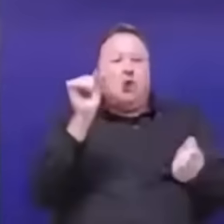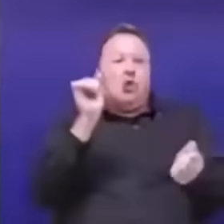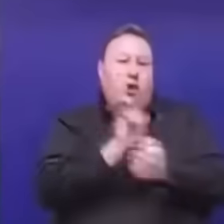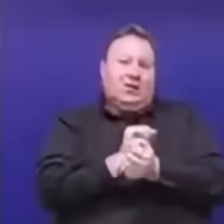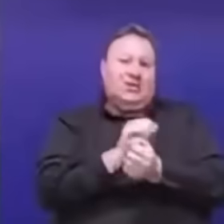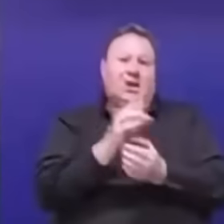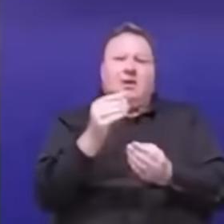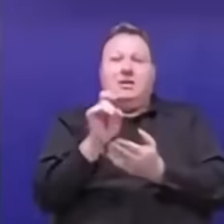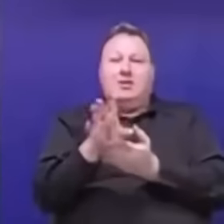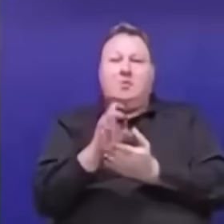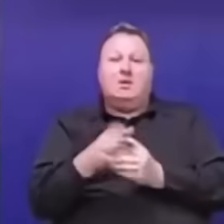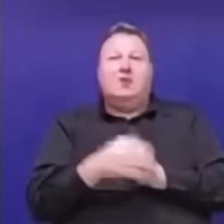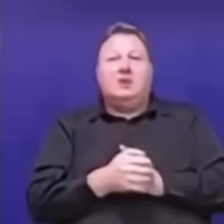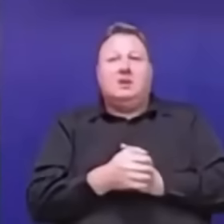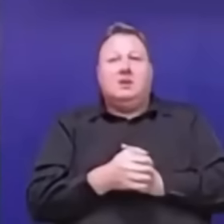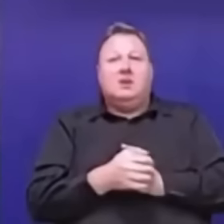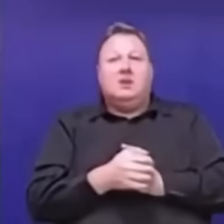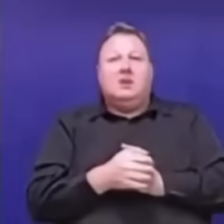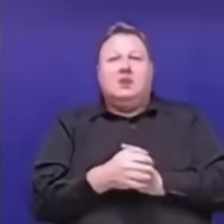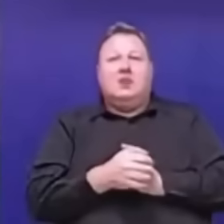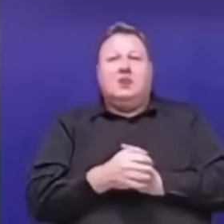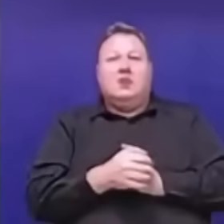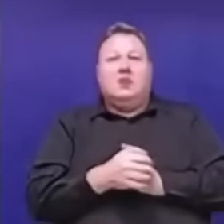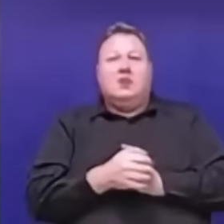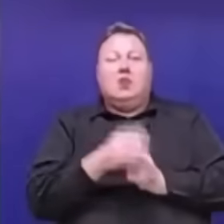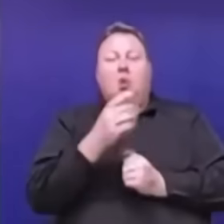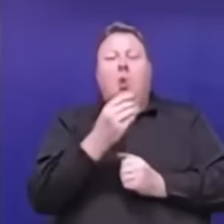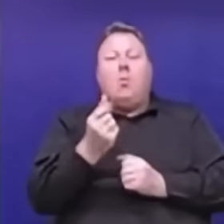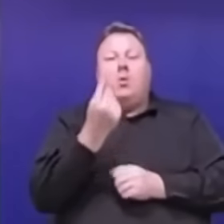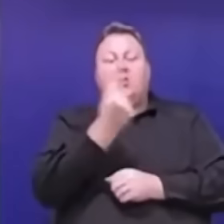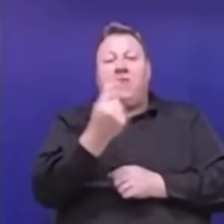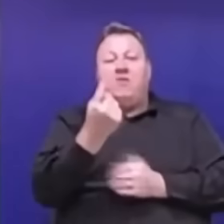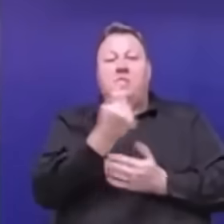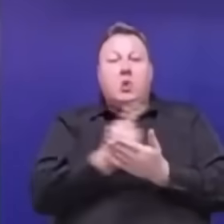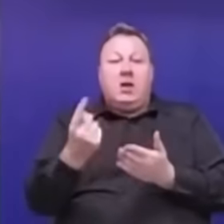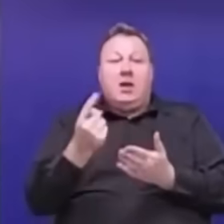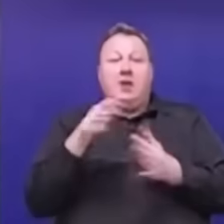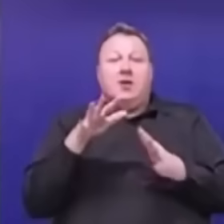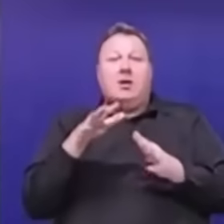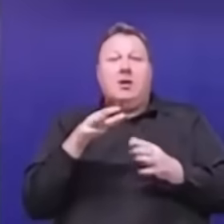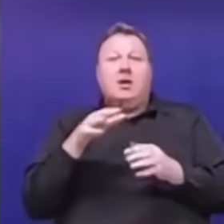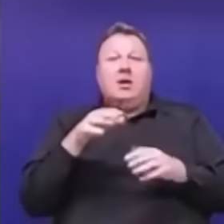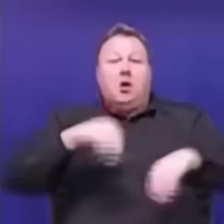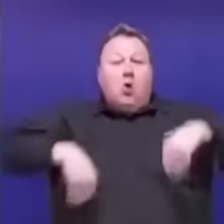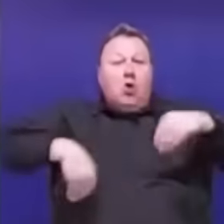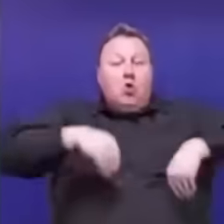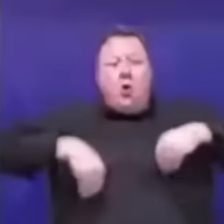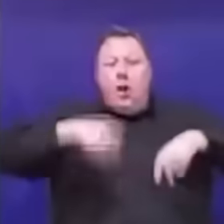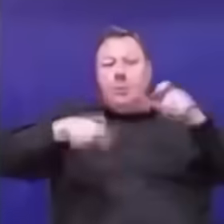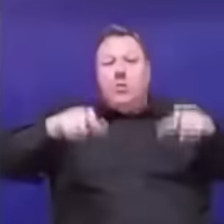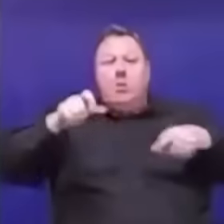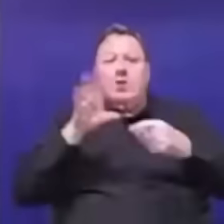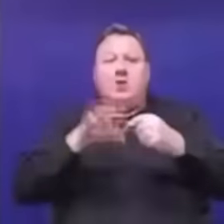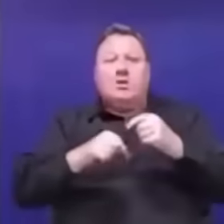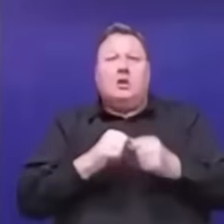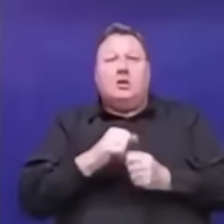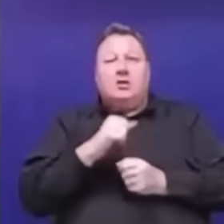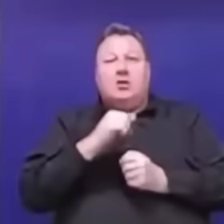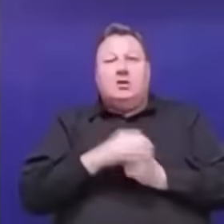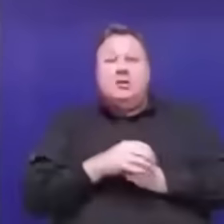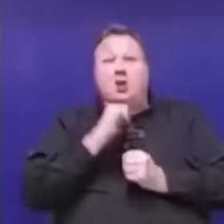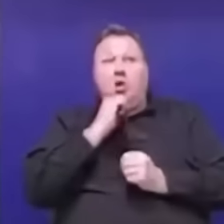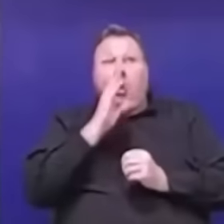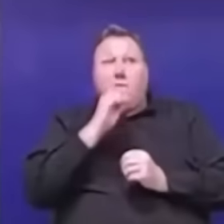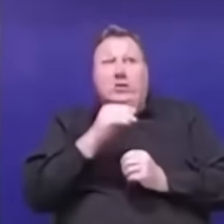carrying out dismissals, arrests, and convictions on a near weekly basis. Crooked officials are no longer asking whether they will be